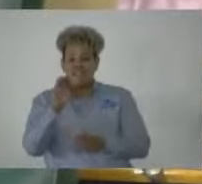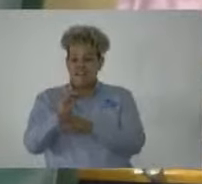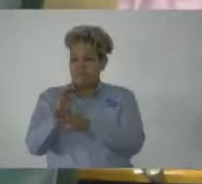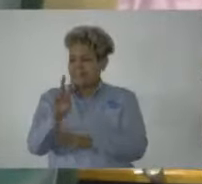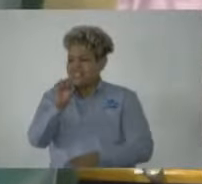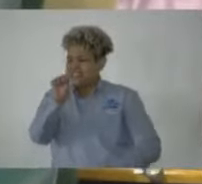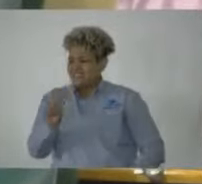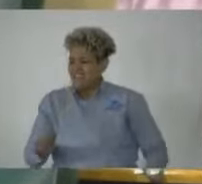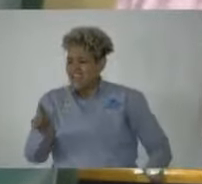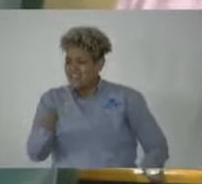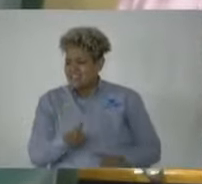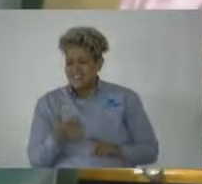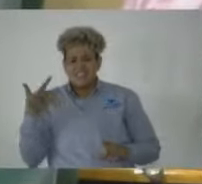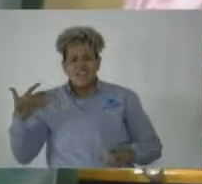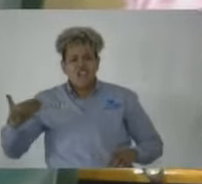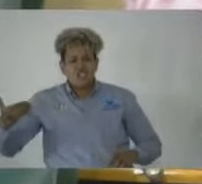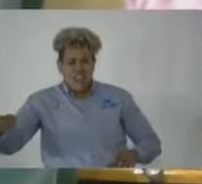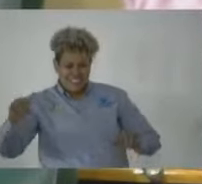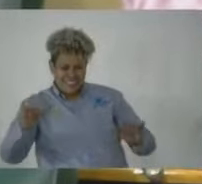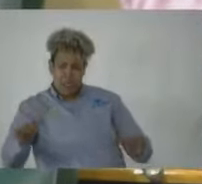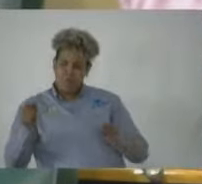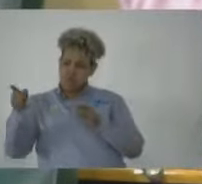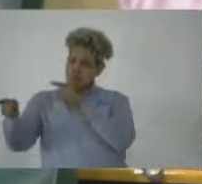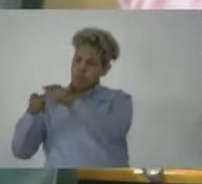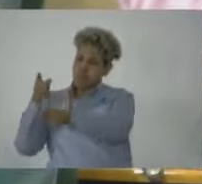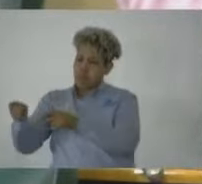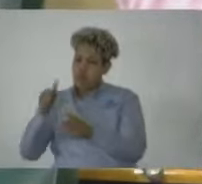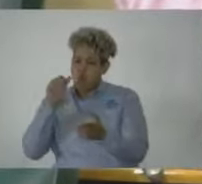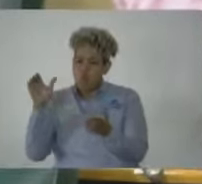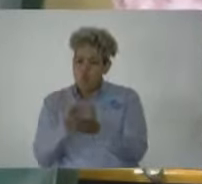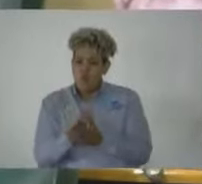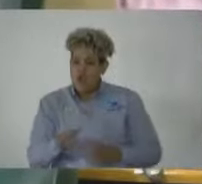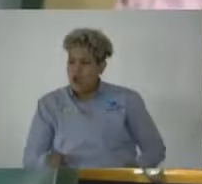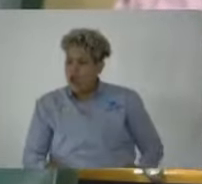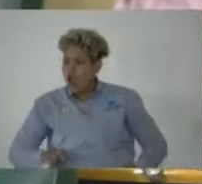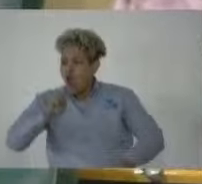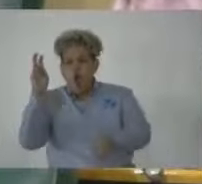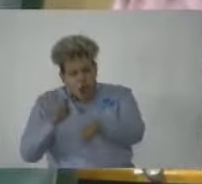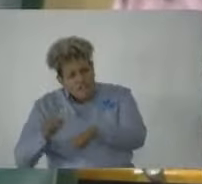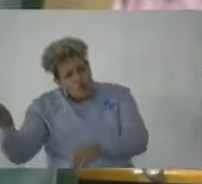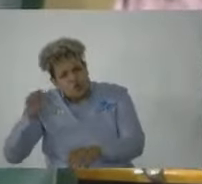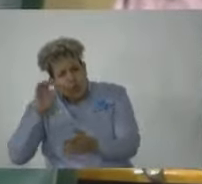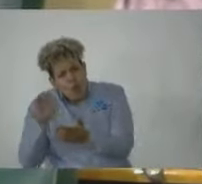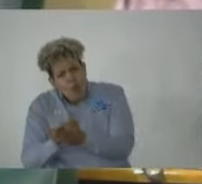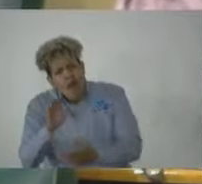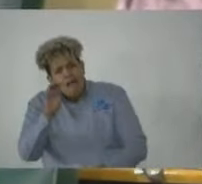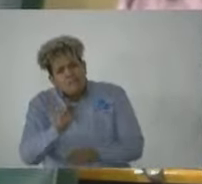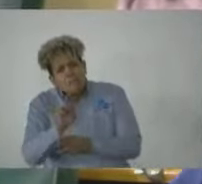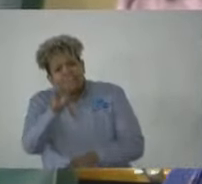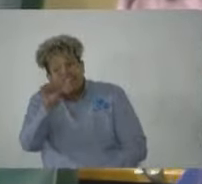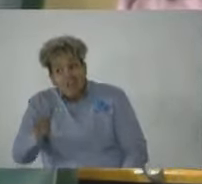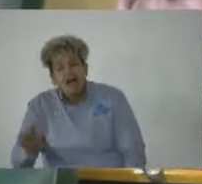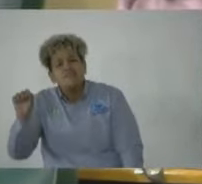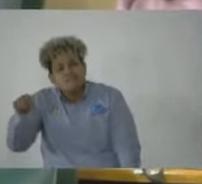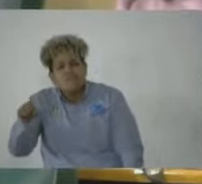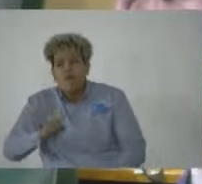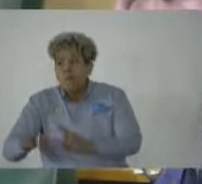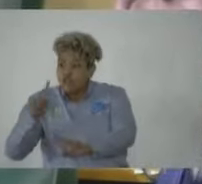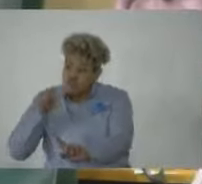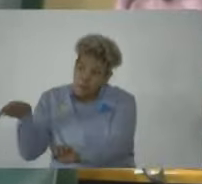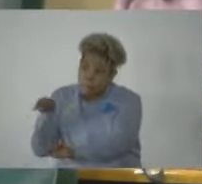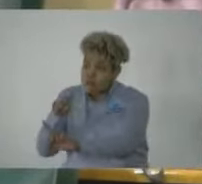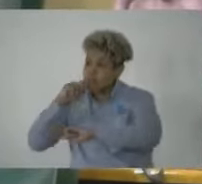Vaz. There's a trend. She, of course she's the wife of Minister Vaz. But in the context